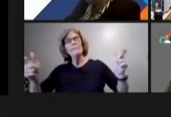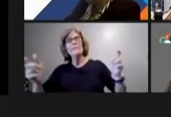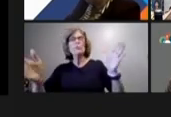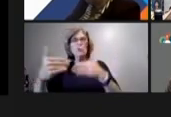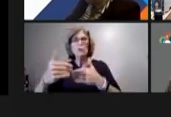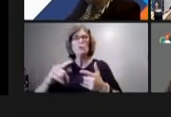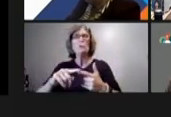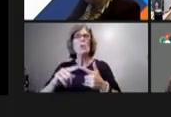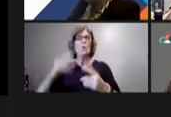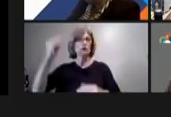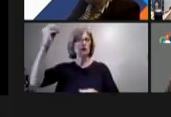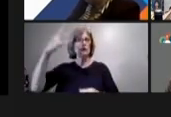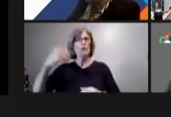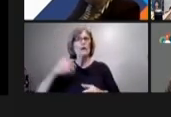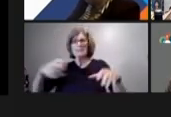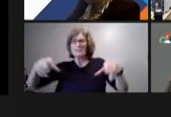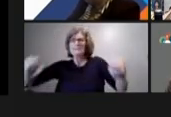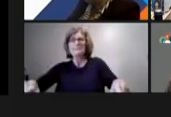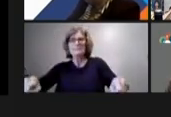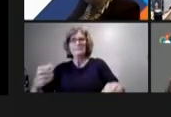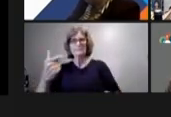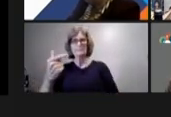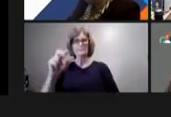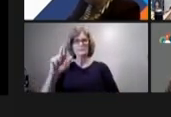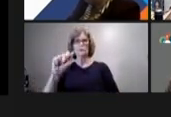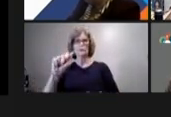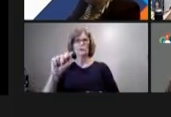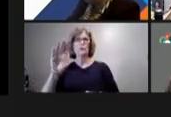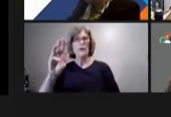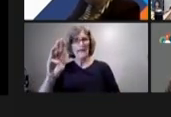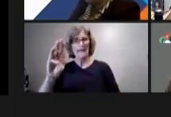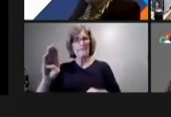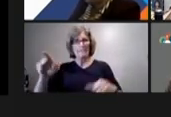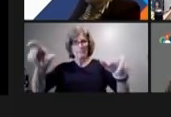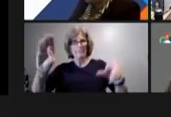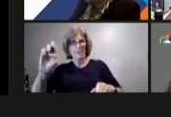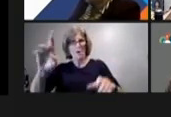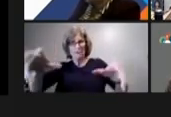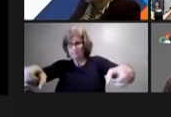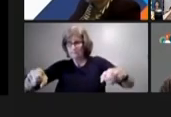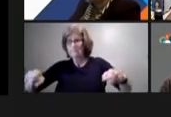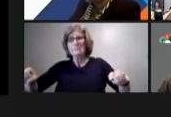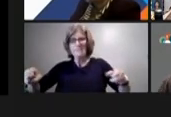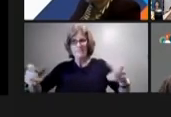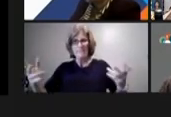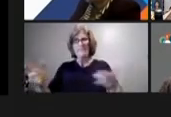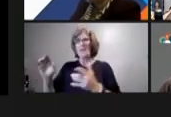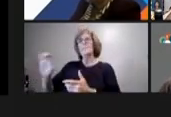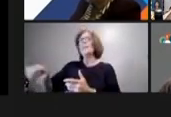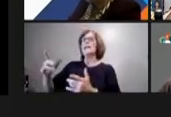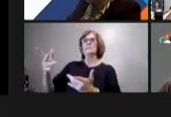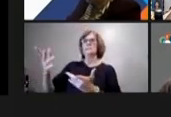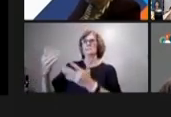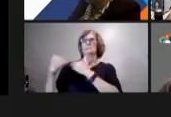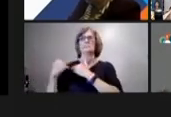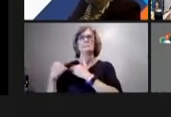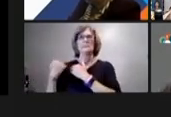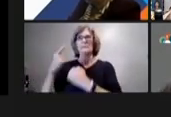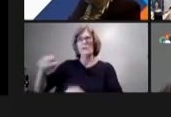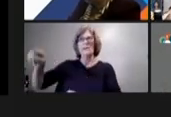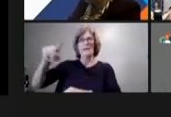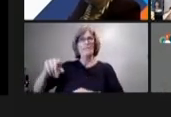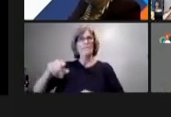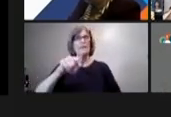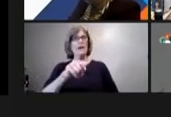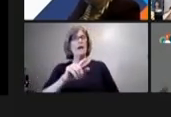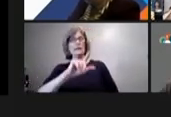do that at the housing provider's expense. And conversely, in the private market, a landlord has to allow a disabled tenant